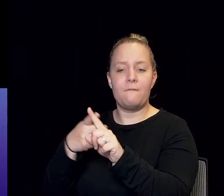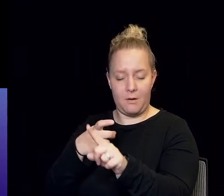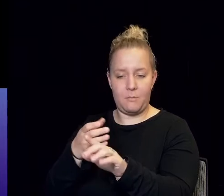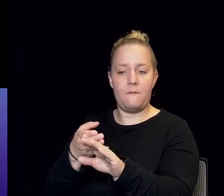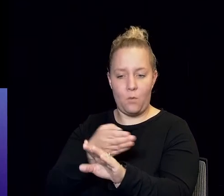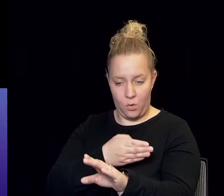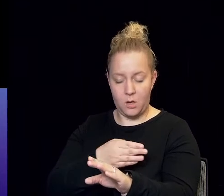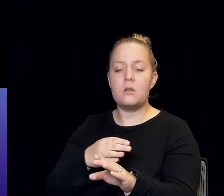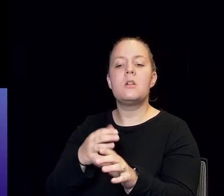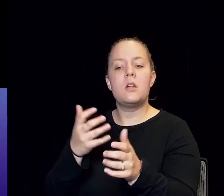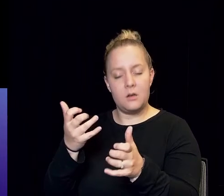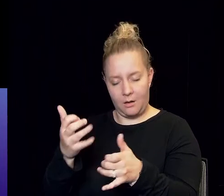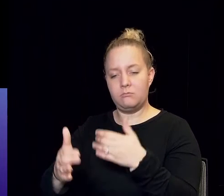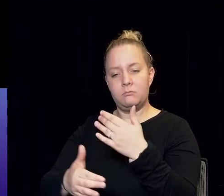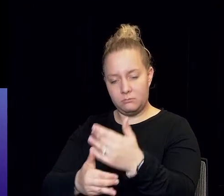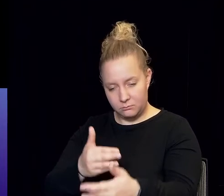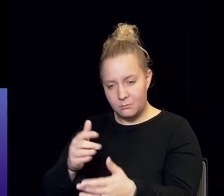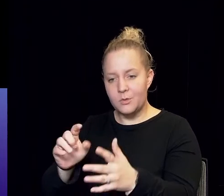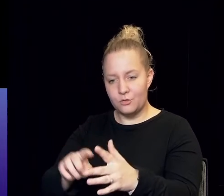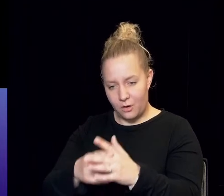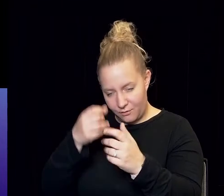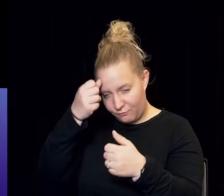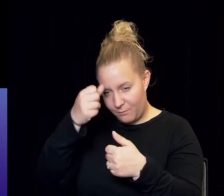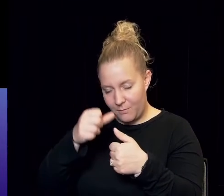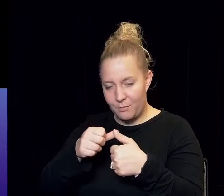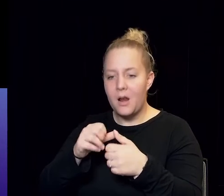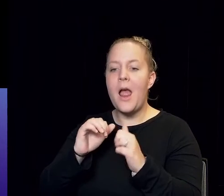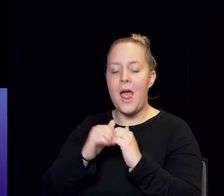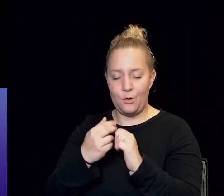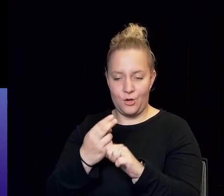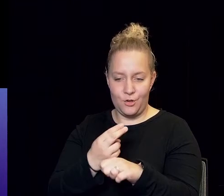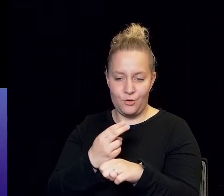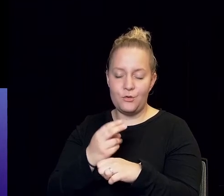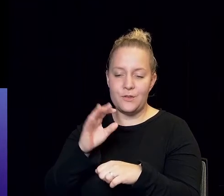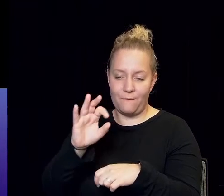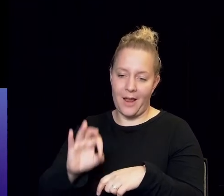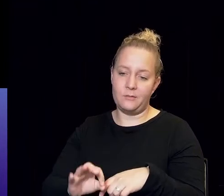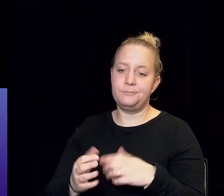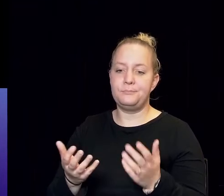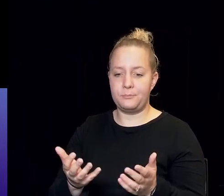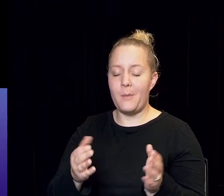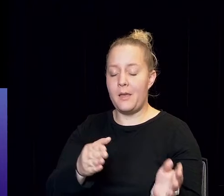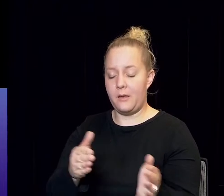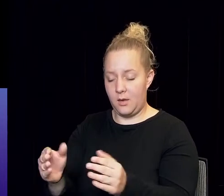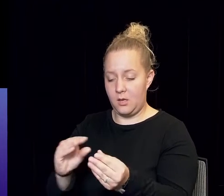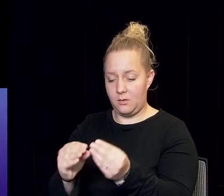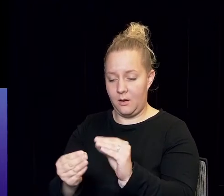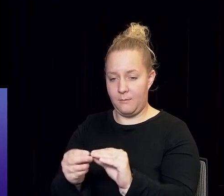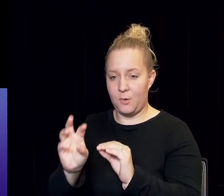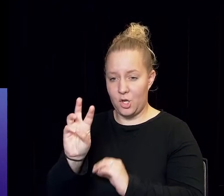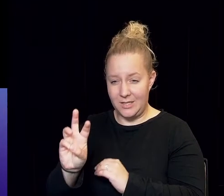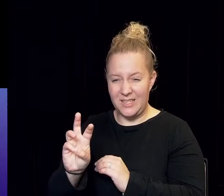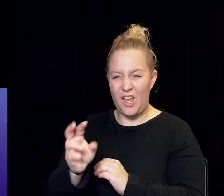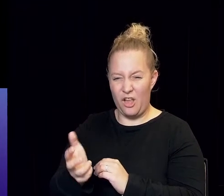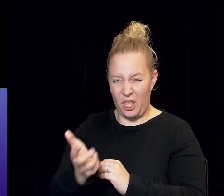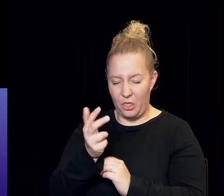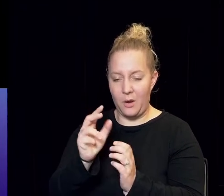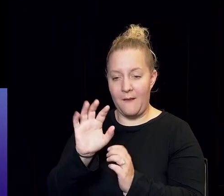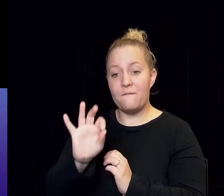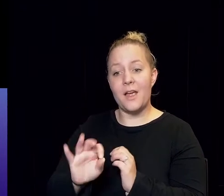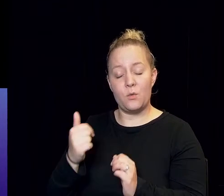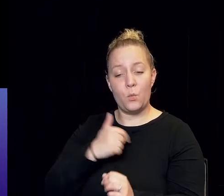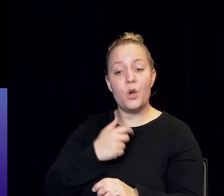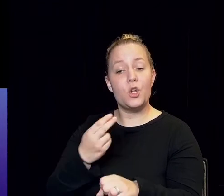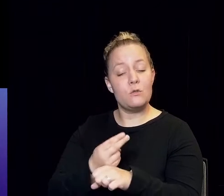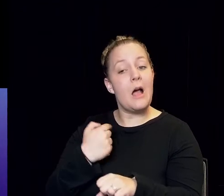our way back into those operations with fractions. Here on number 6, you have 3 fractions we're looking at. I would highly